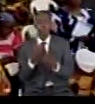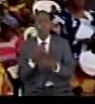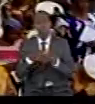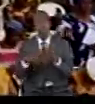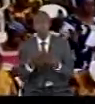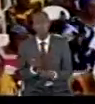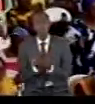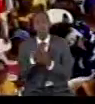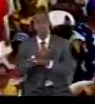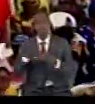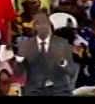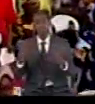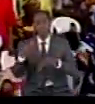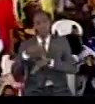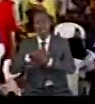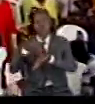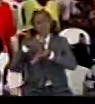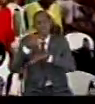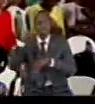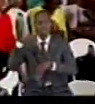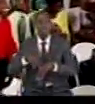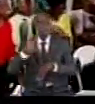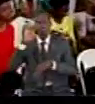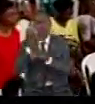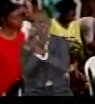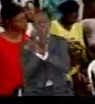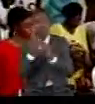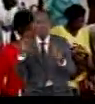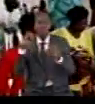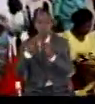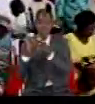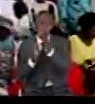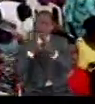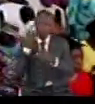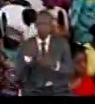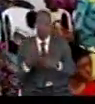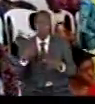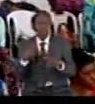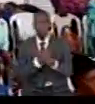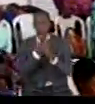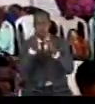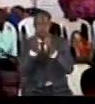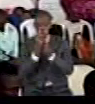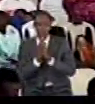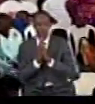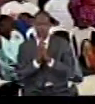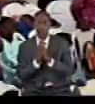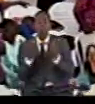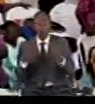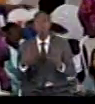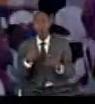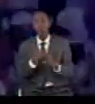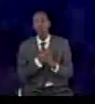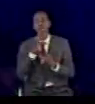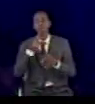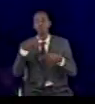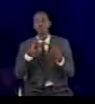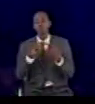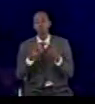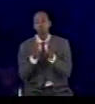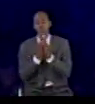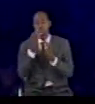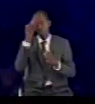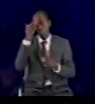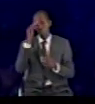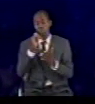deliverance in jesus name we pray now we're going to pray we know that satan is